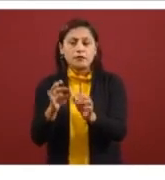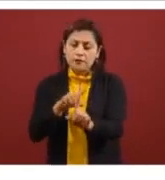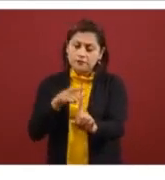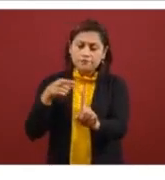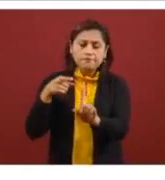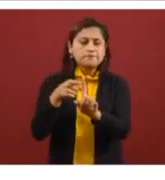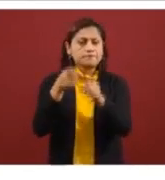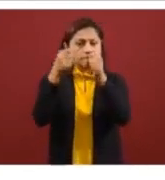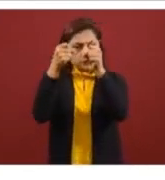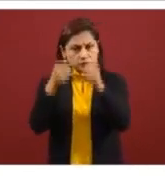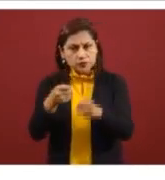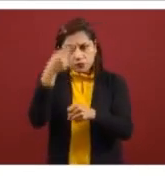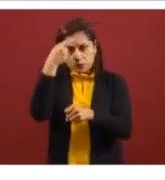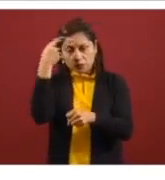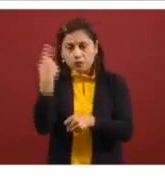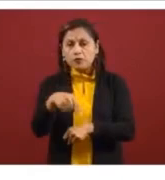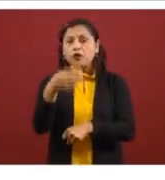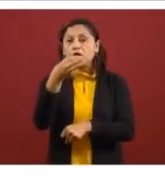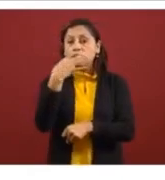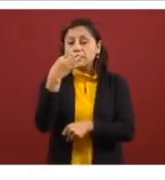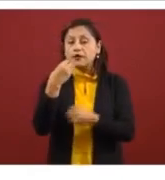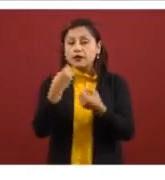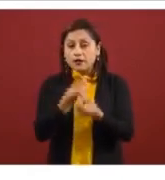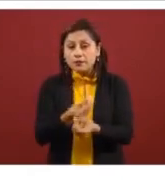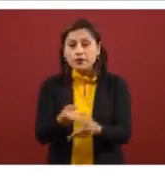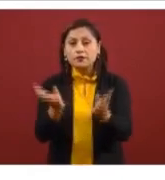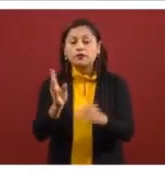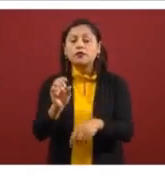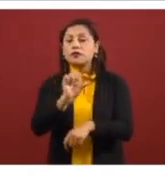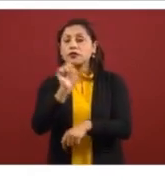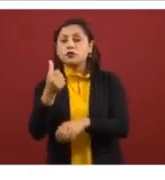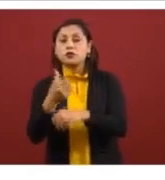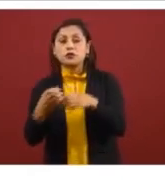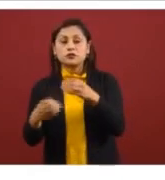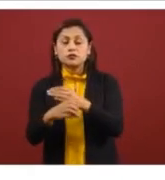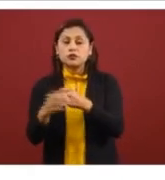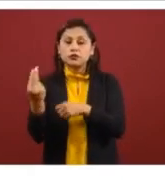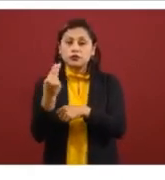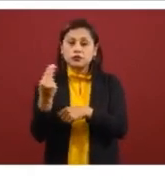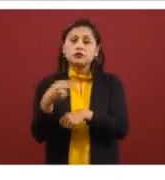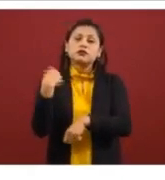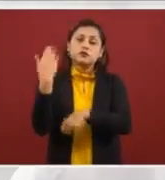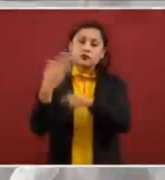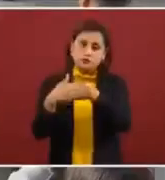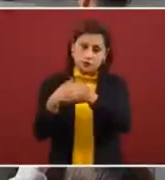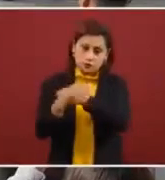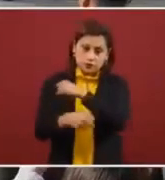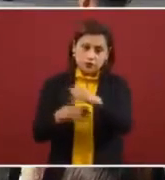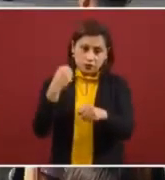guarantee that there be enough medications and the